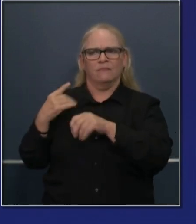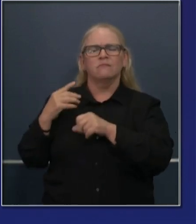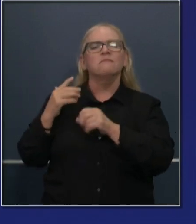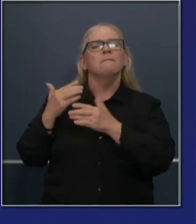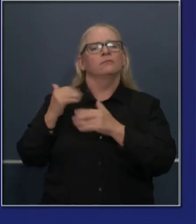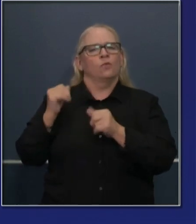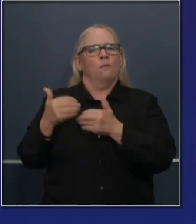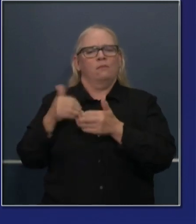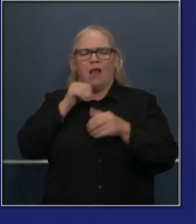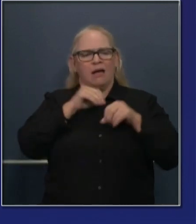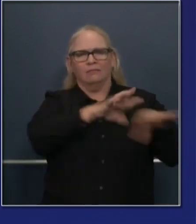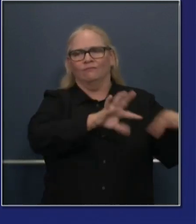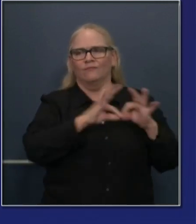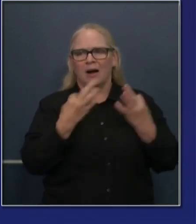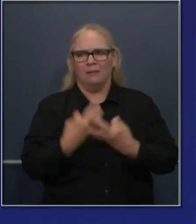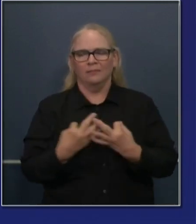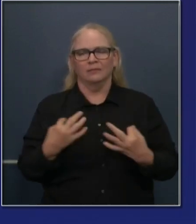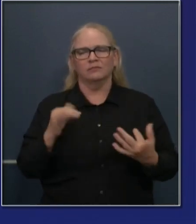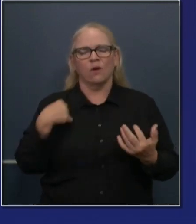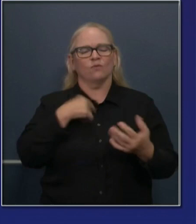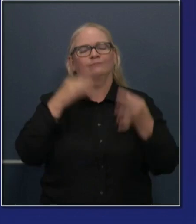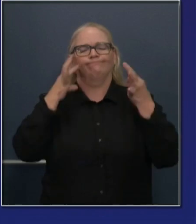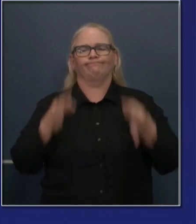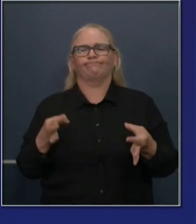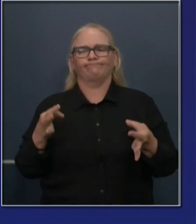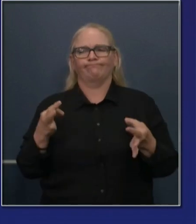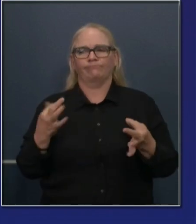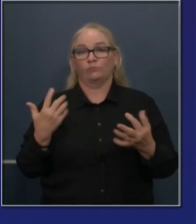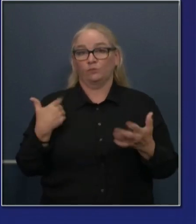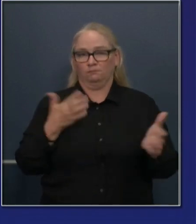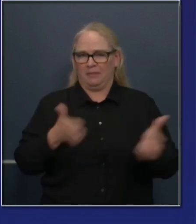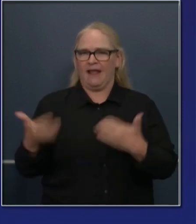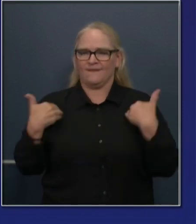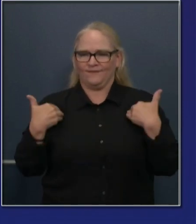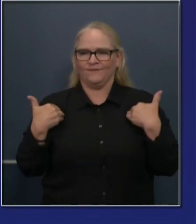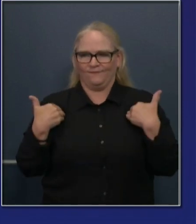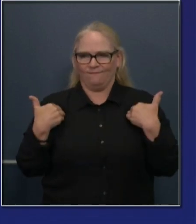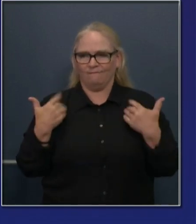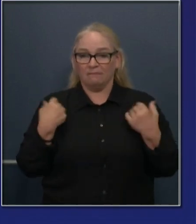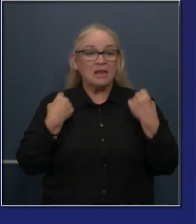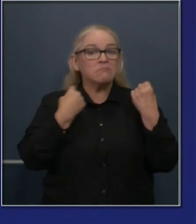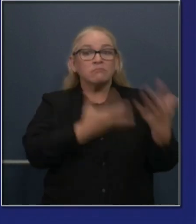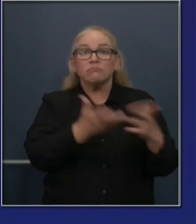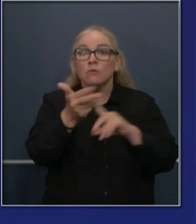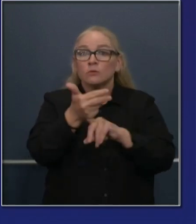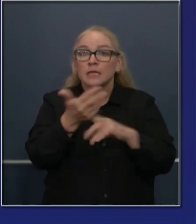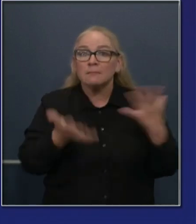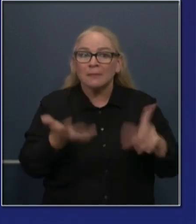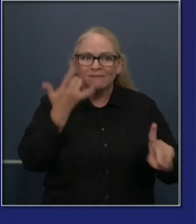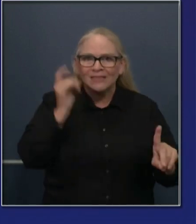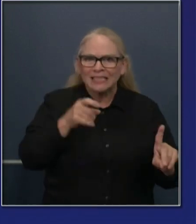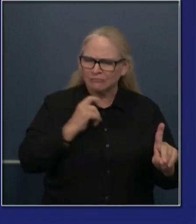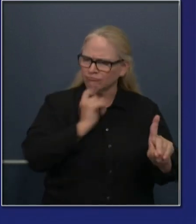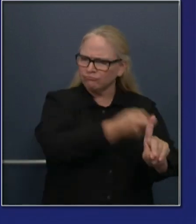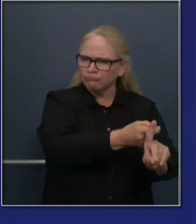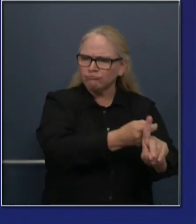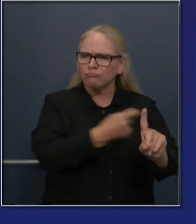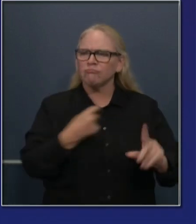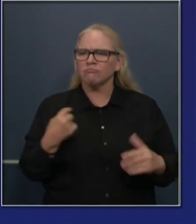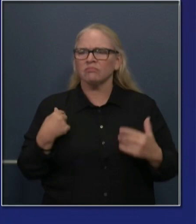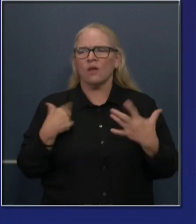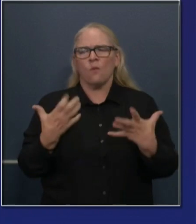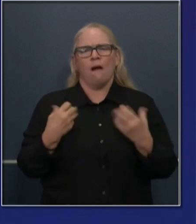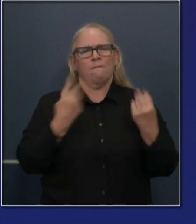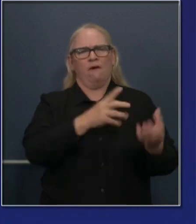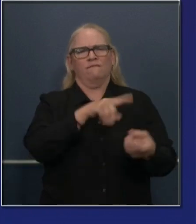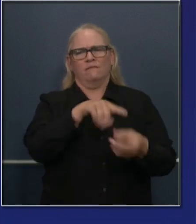efforts in terms of providing supports for hotel rooms, subsidies, and the like. We want to expand that. We talked a lot